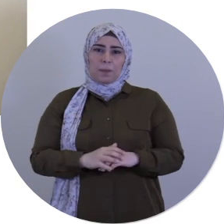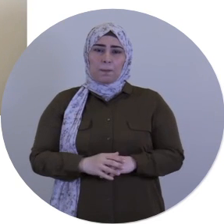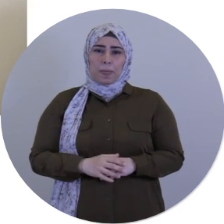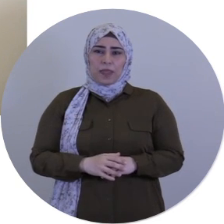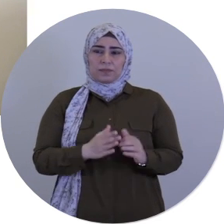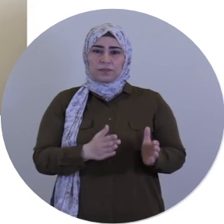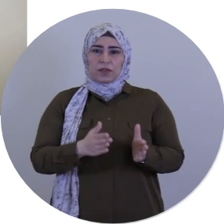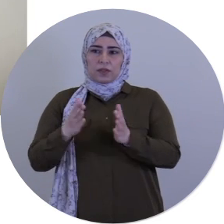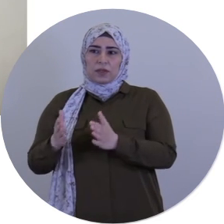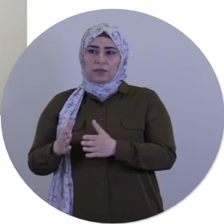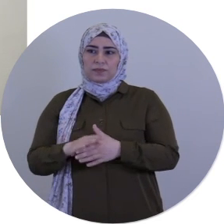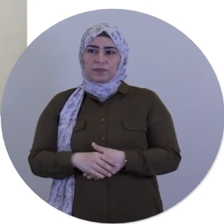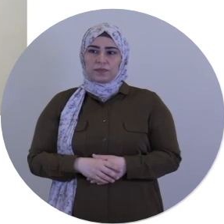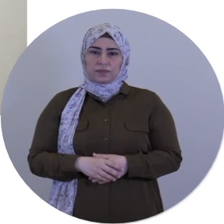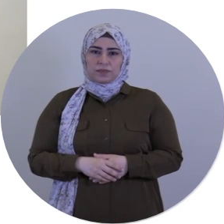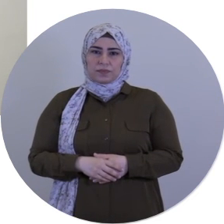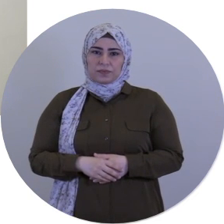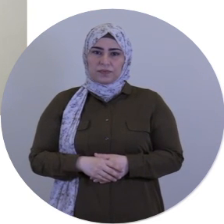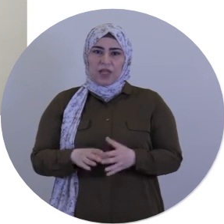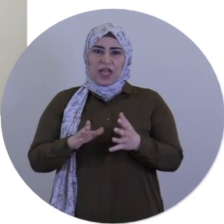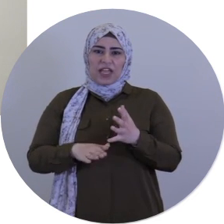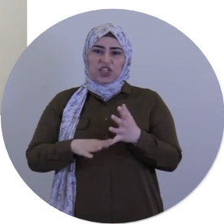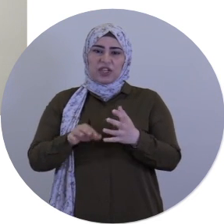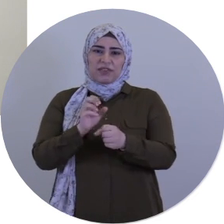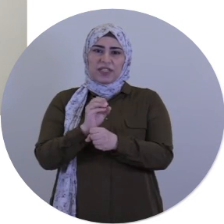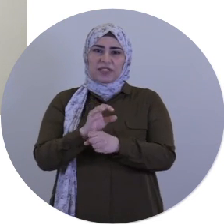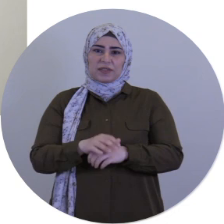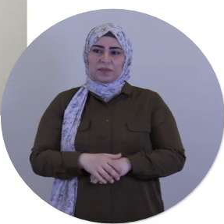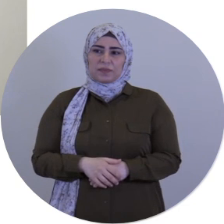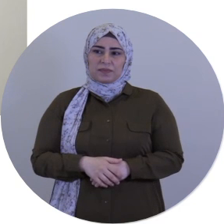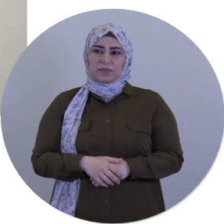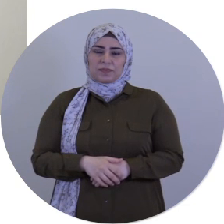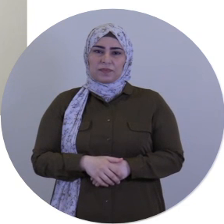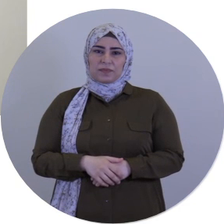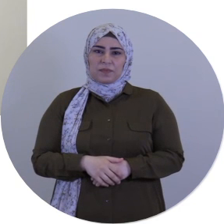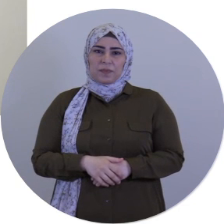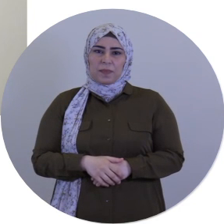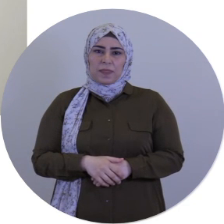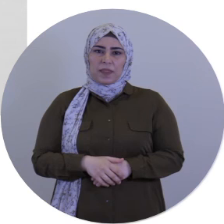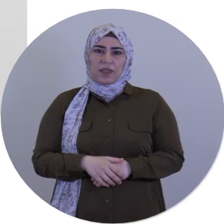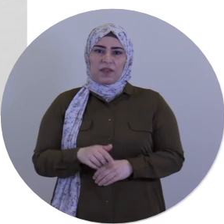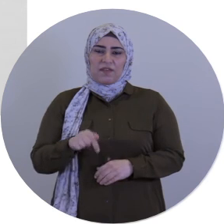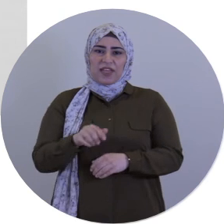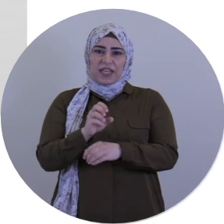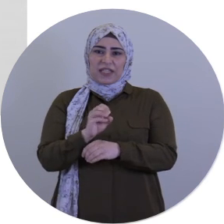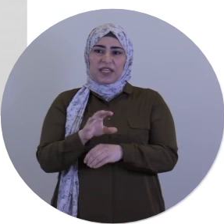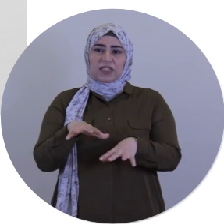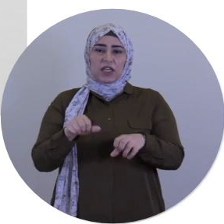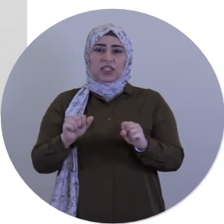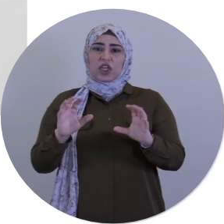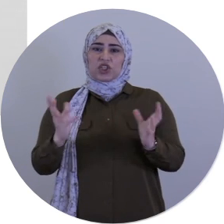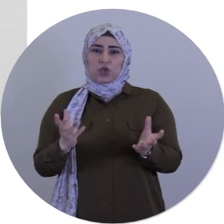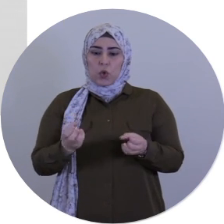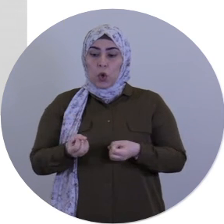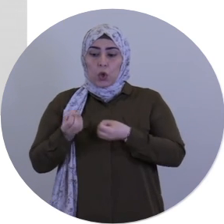was. This brings us to the end of our episode. In this episode, we covered a number of things. We talked about the